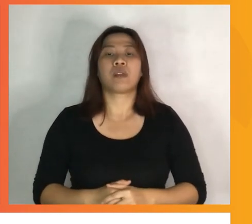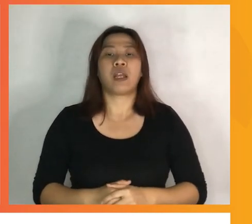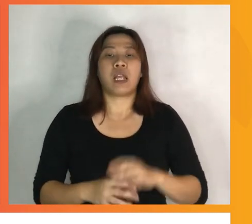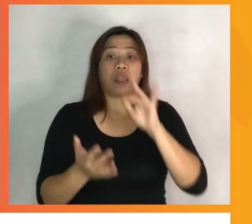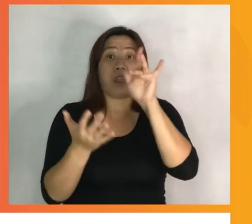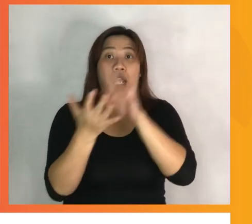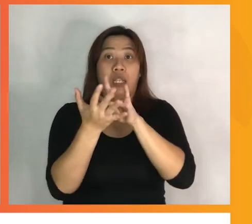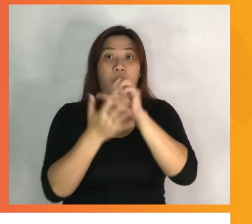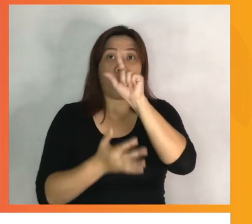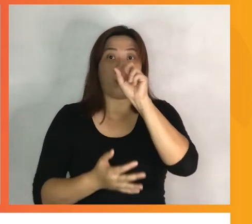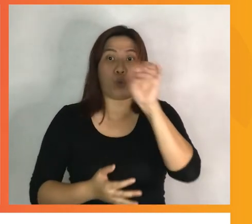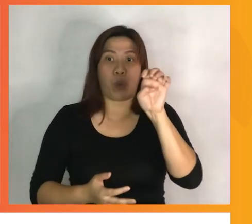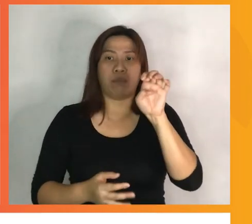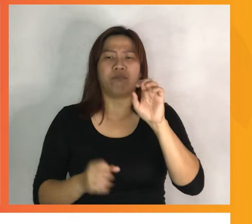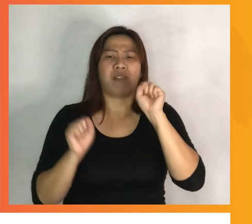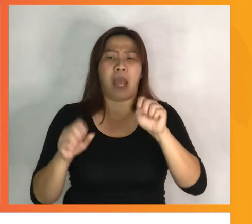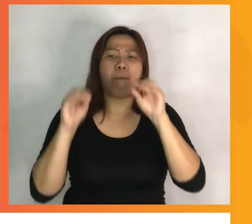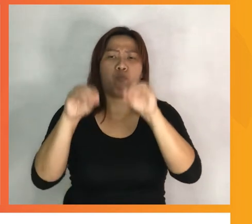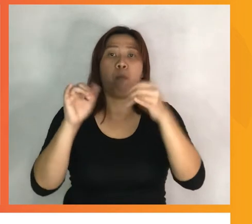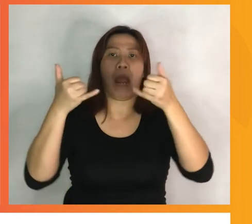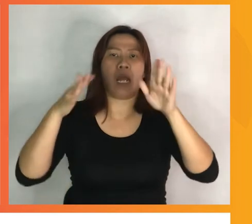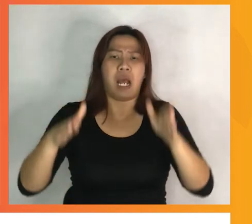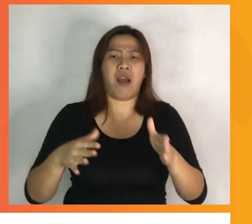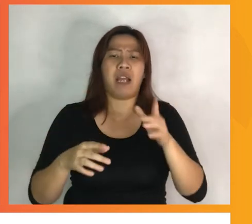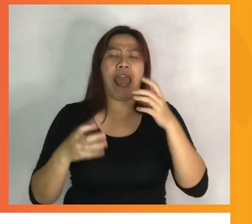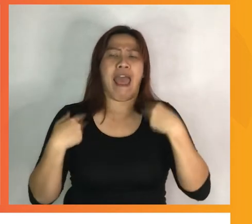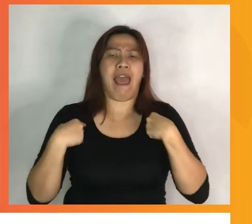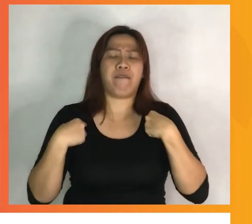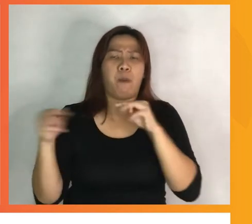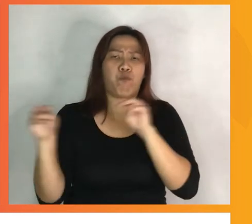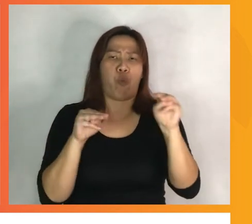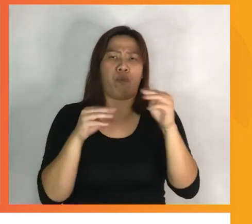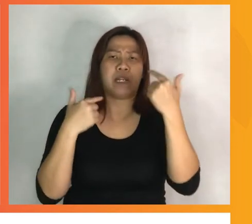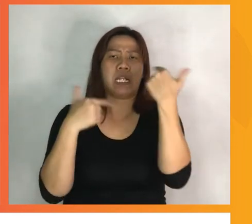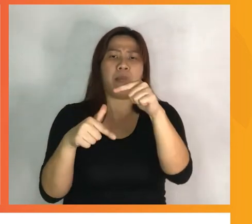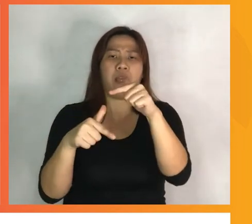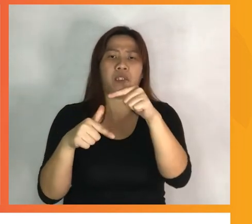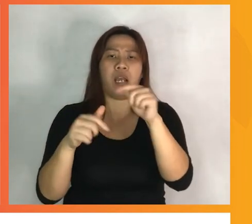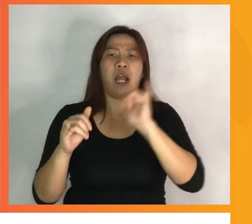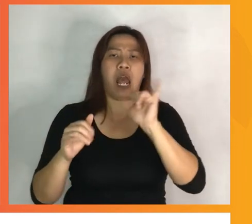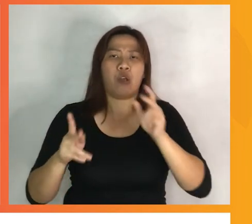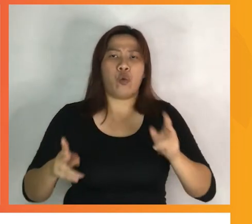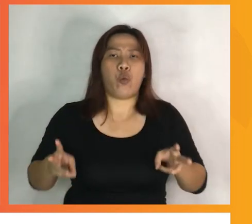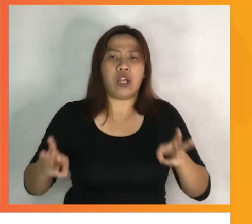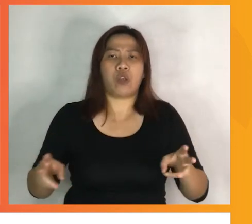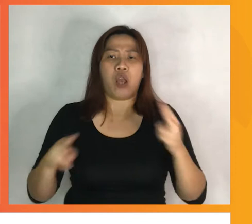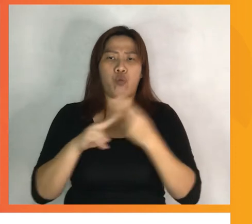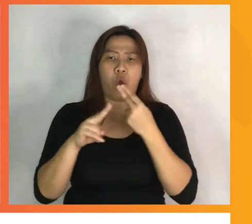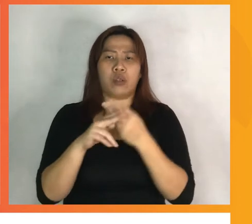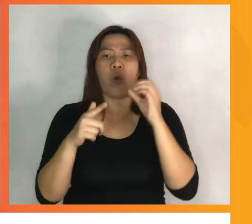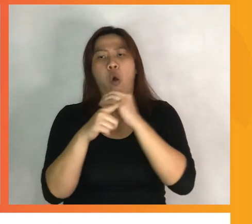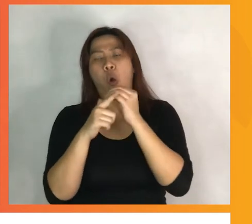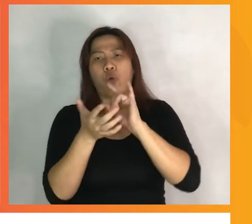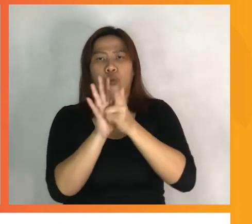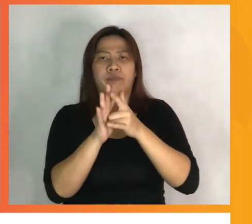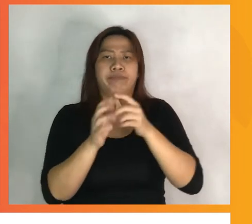The central zone can be occupied by players who might have mobility impairments, such as wheelchair users or those